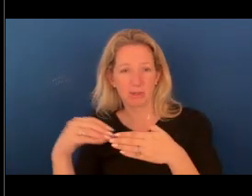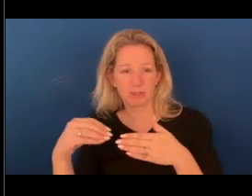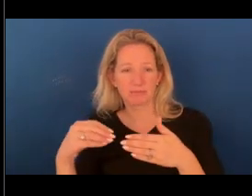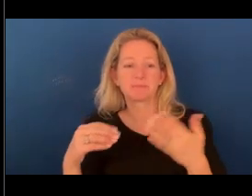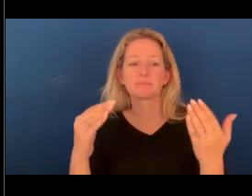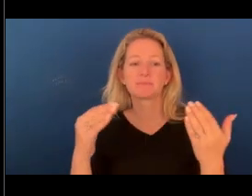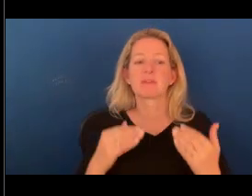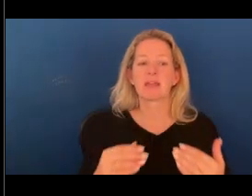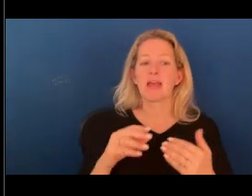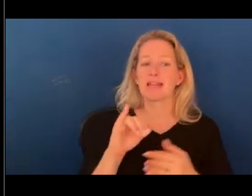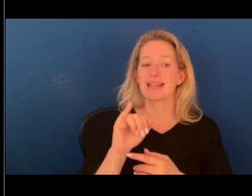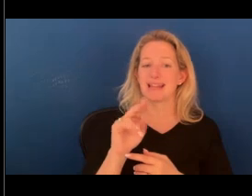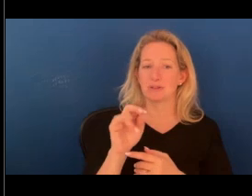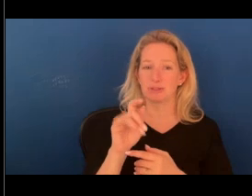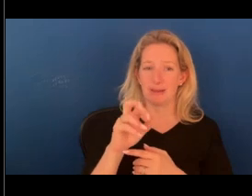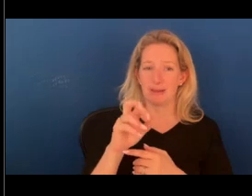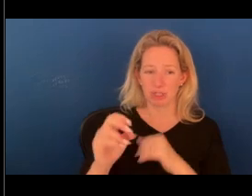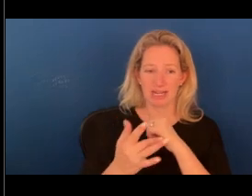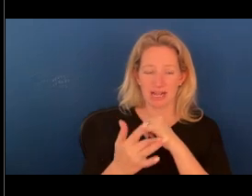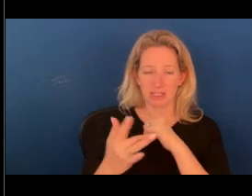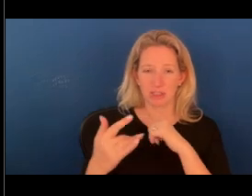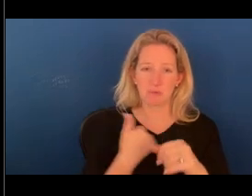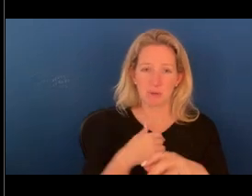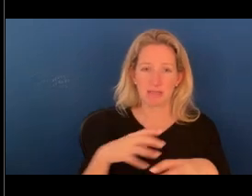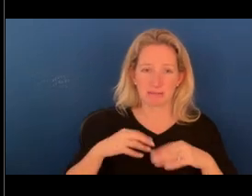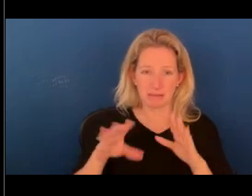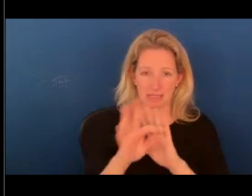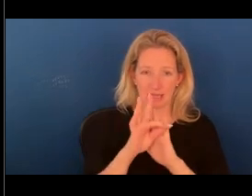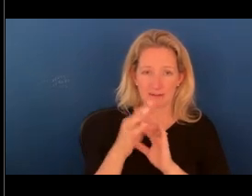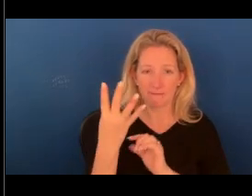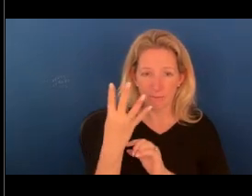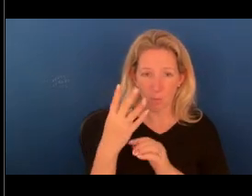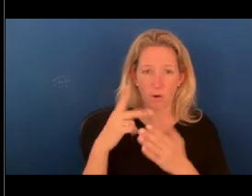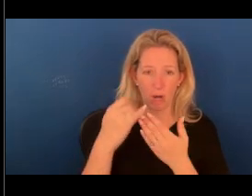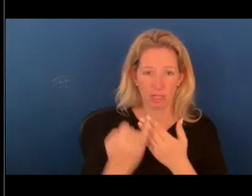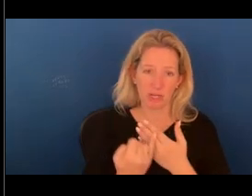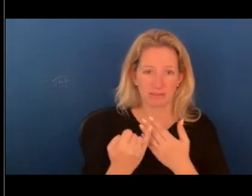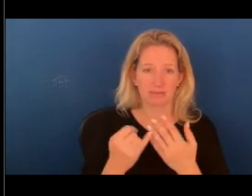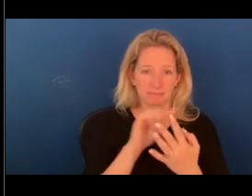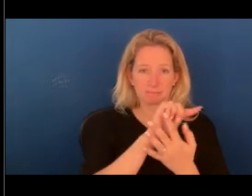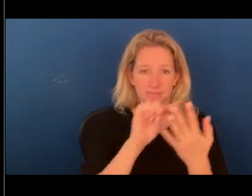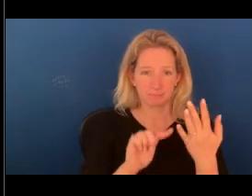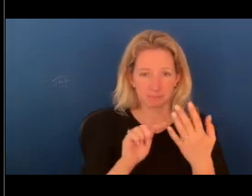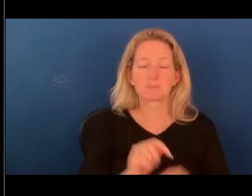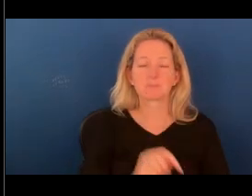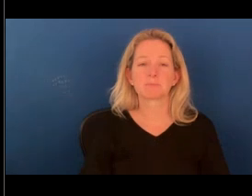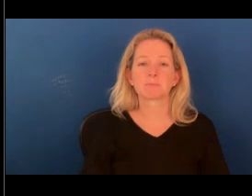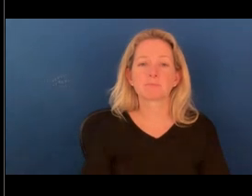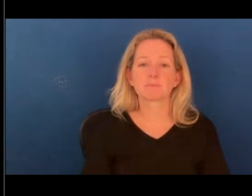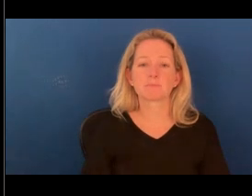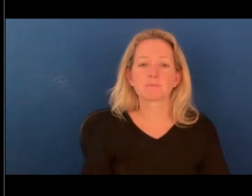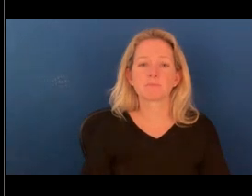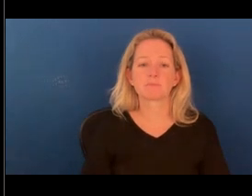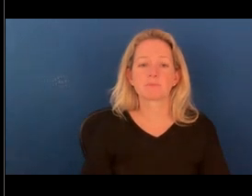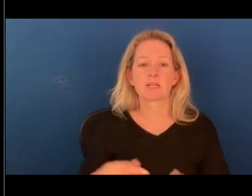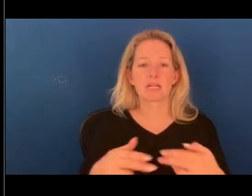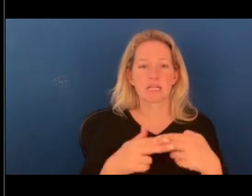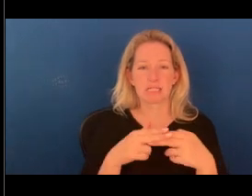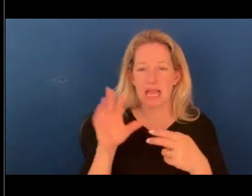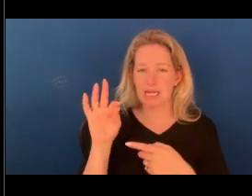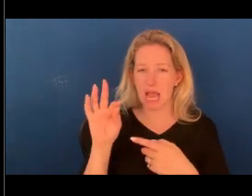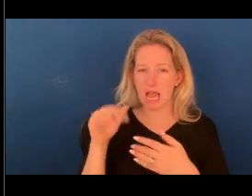4 projects leveraging from $505,000 to $912,000. The map on slide 9, if we go to the